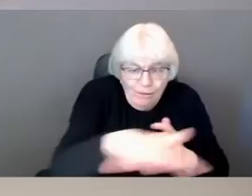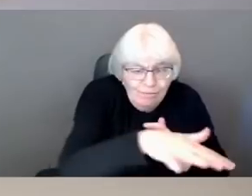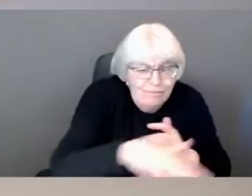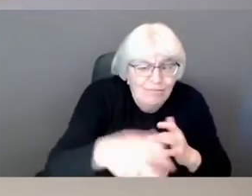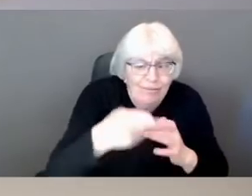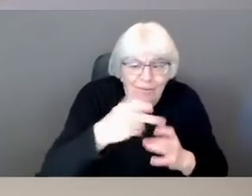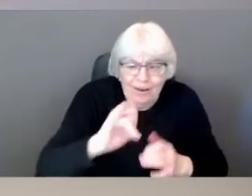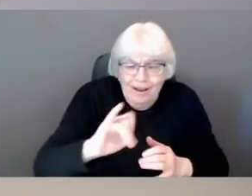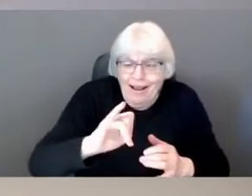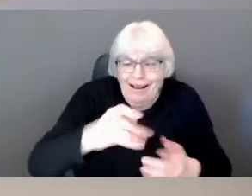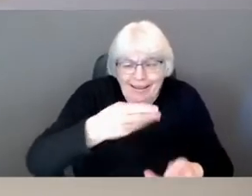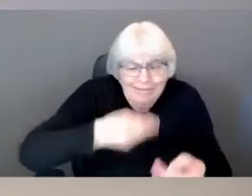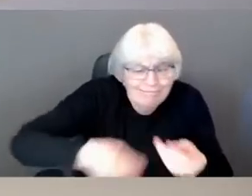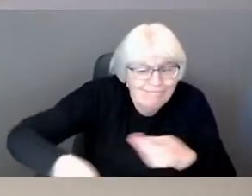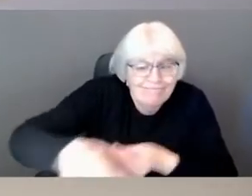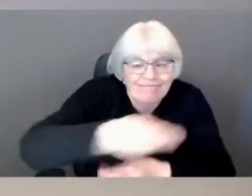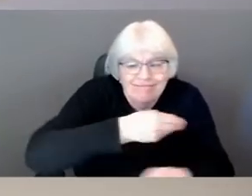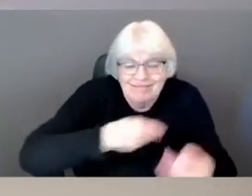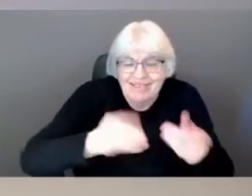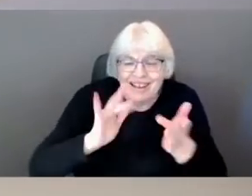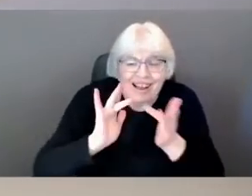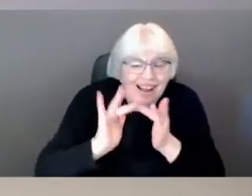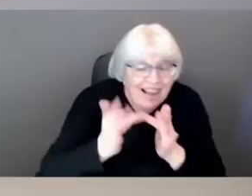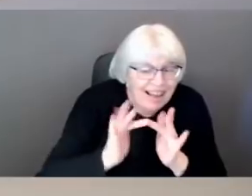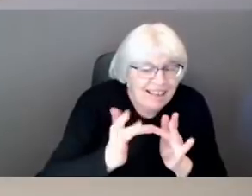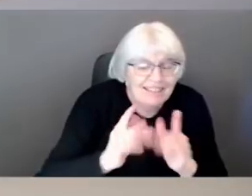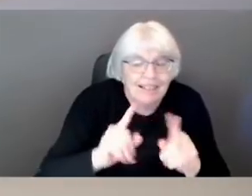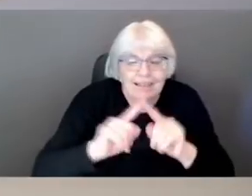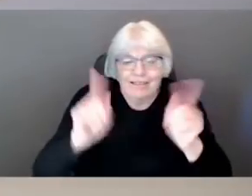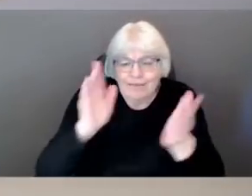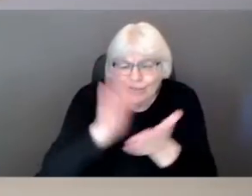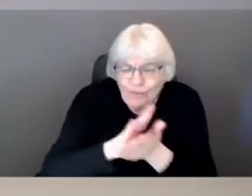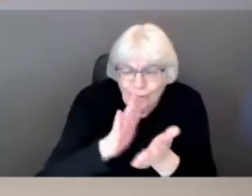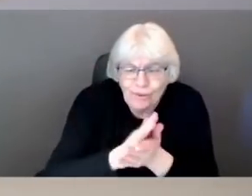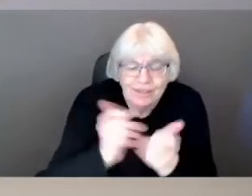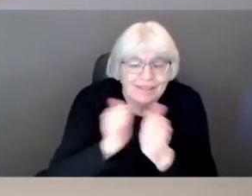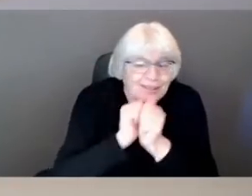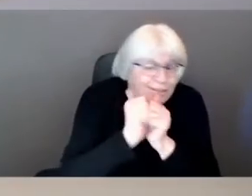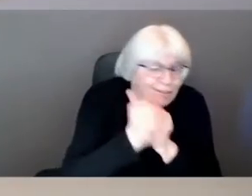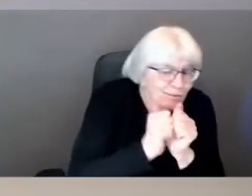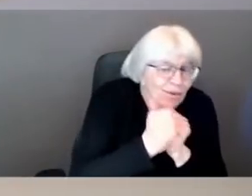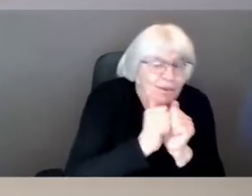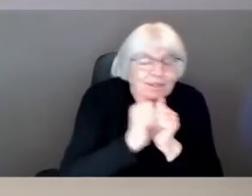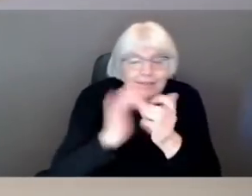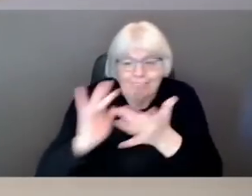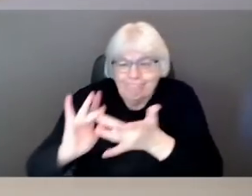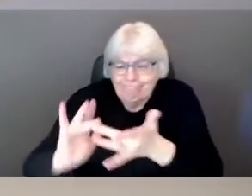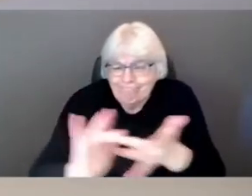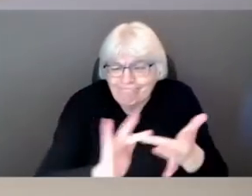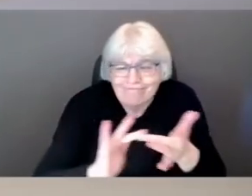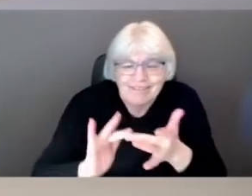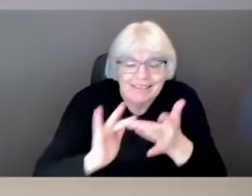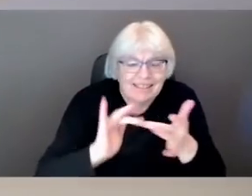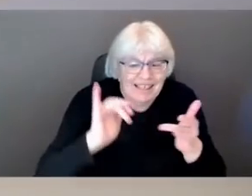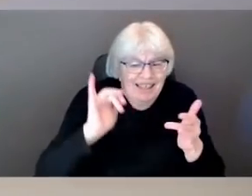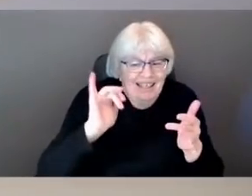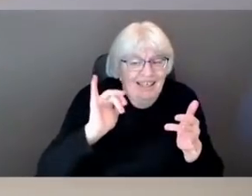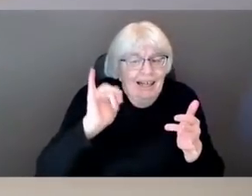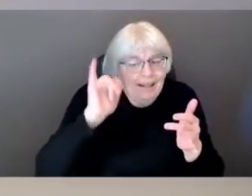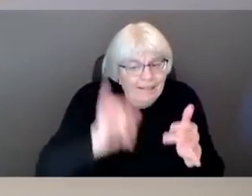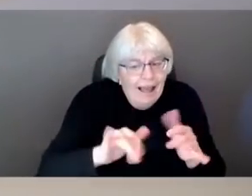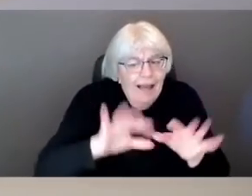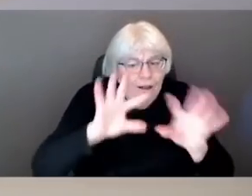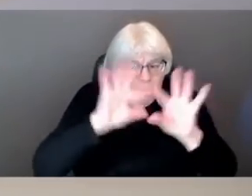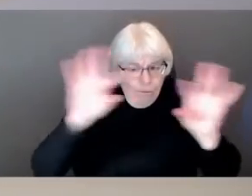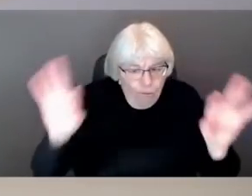between different sports, and I think it's important to at least start with that broader testing. And as